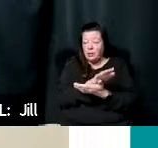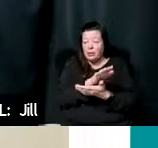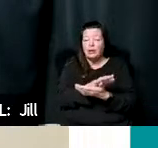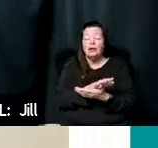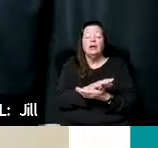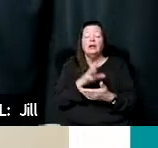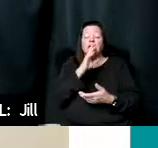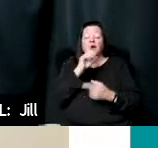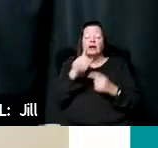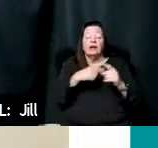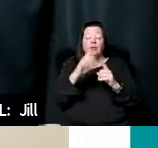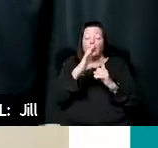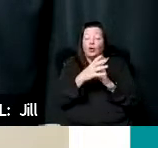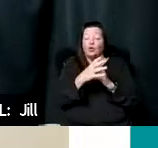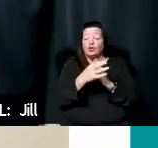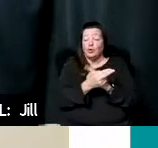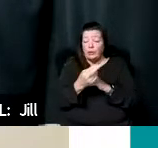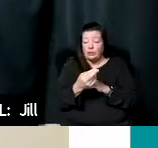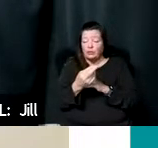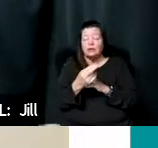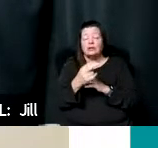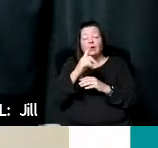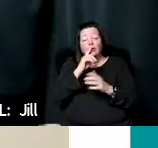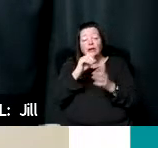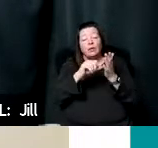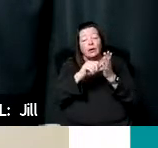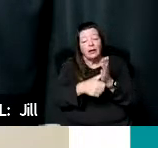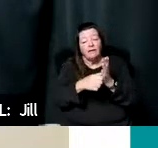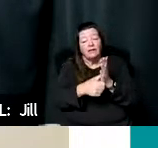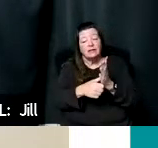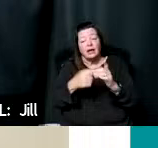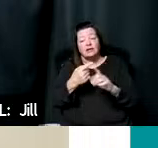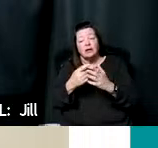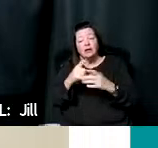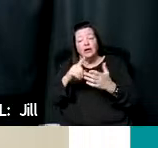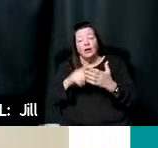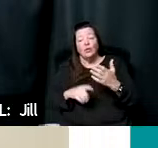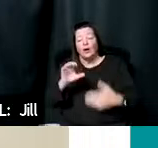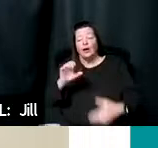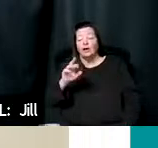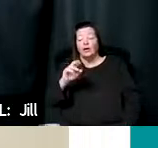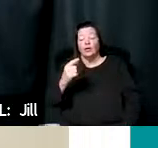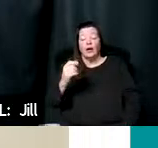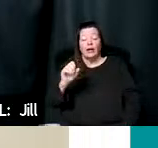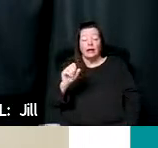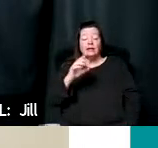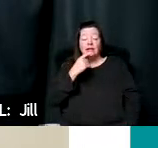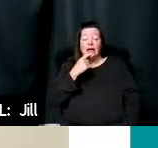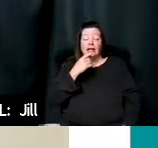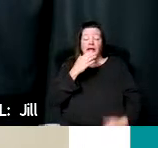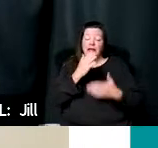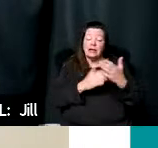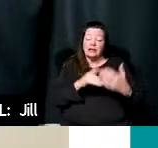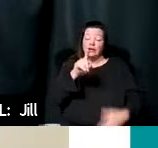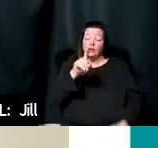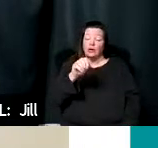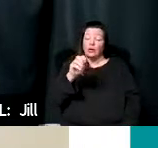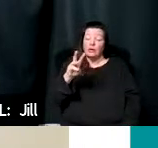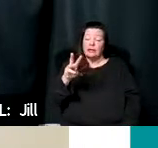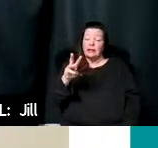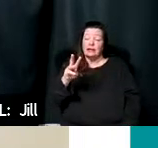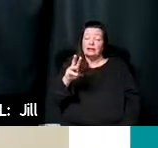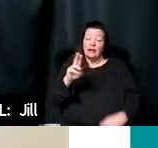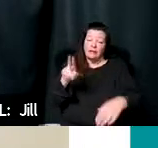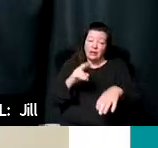cultural resources, and just to reinforce as what Greg said, our section 106 of the National